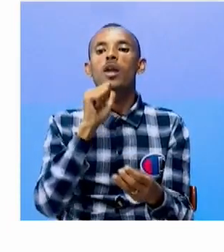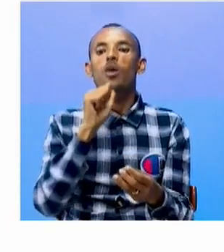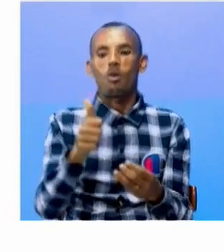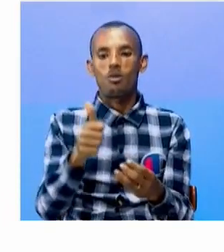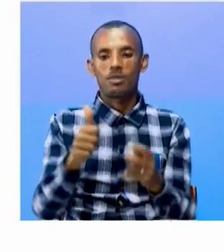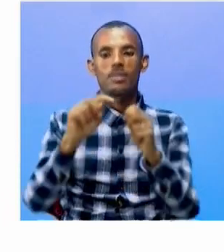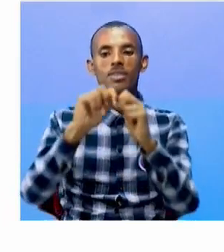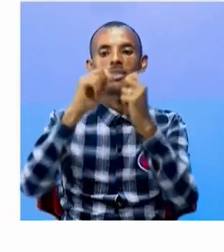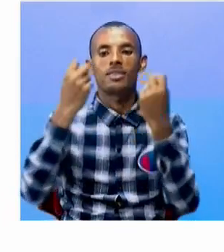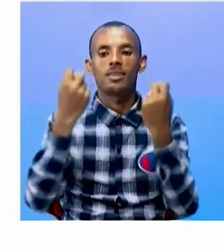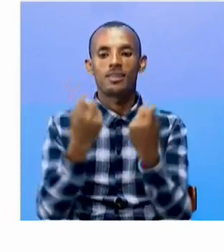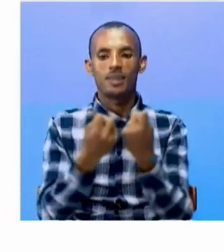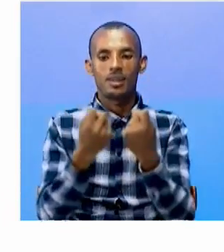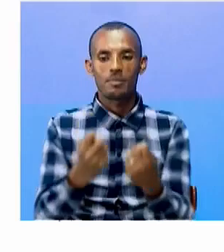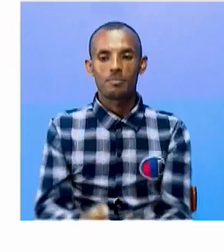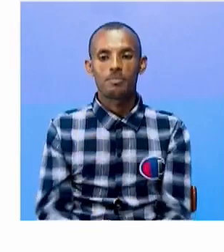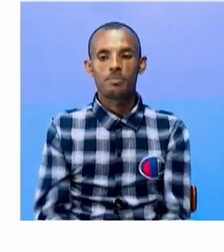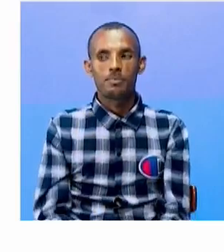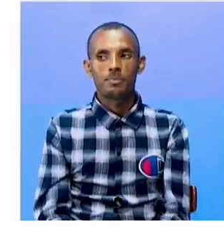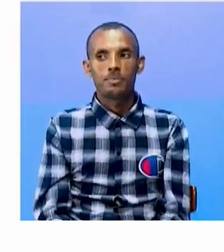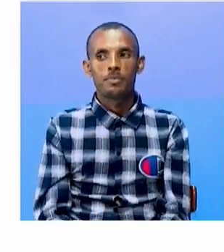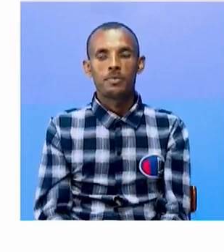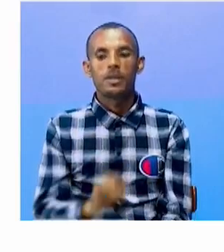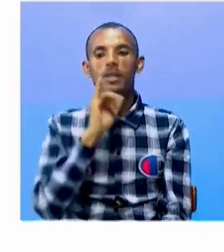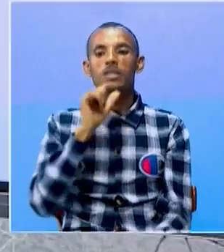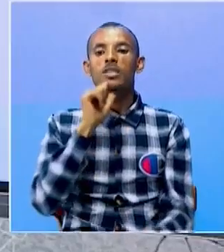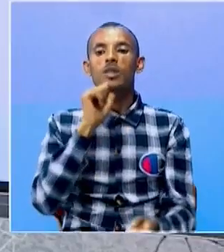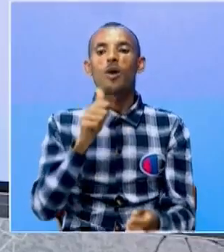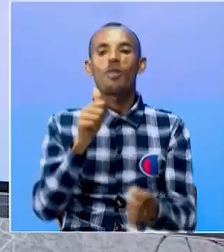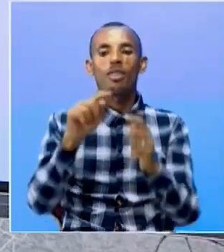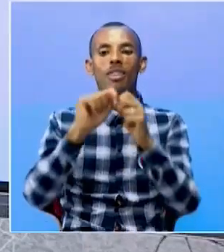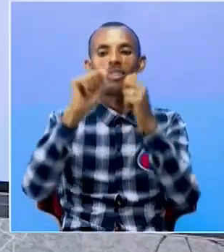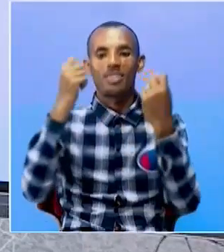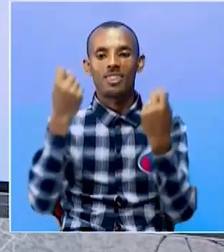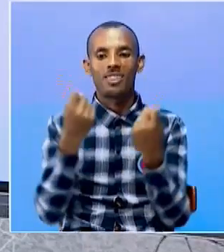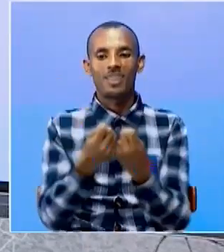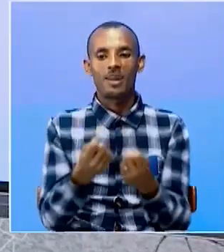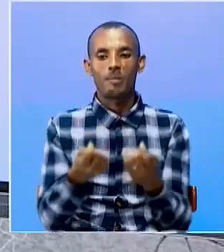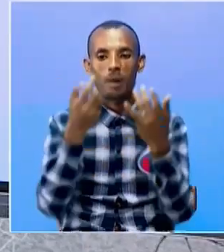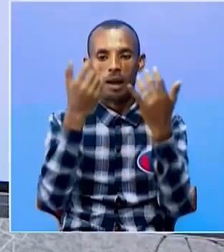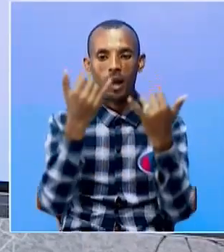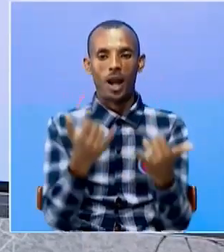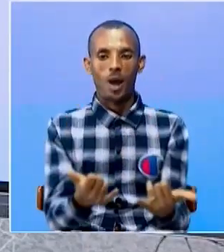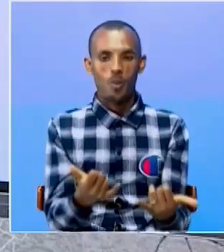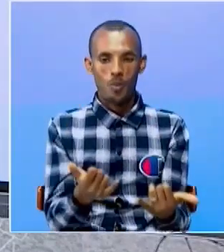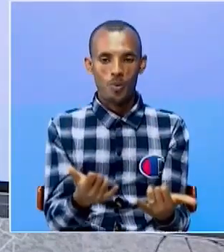a term. Is not a term. Now,